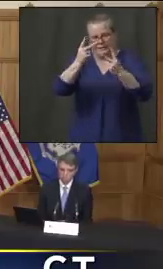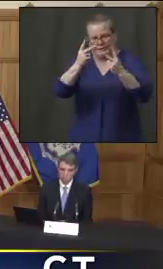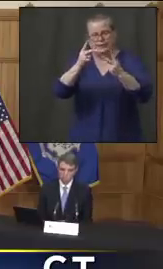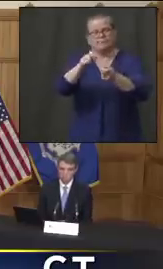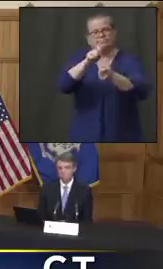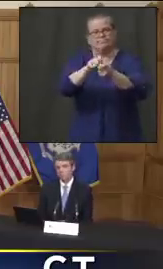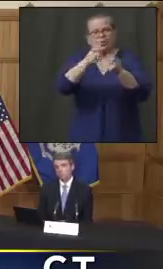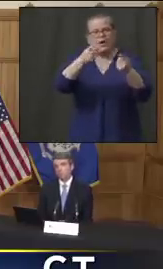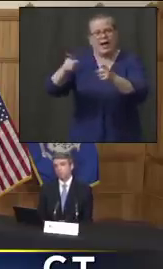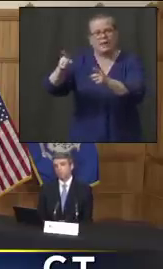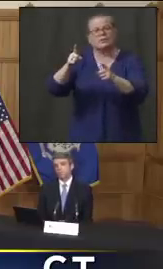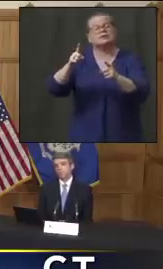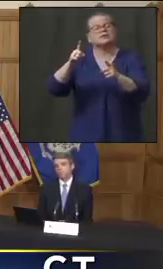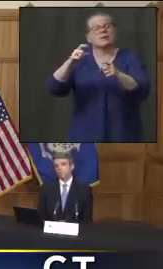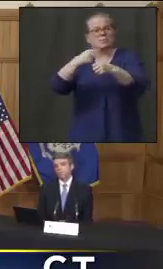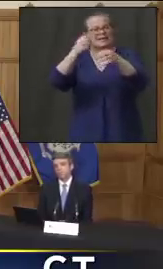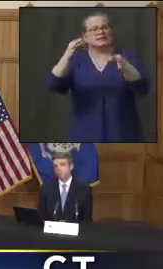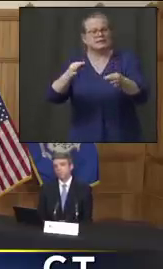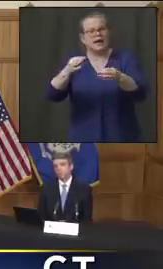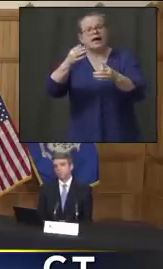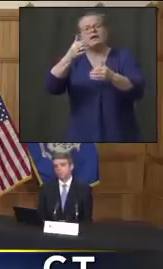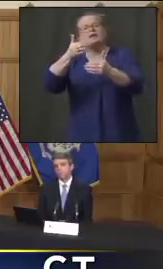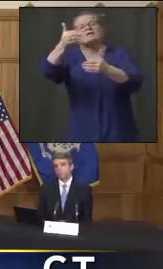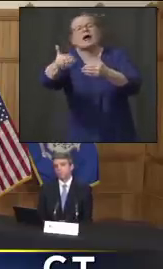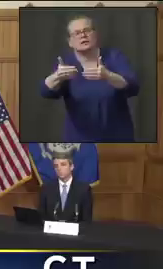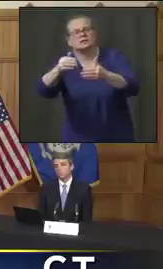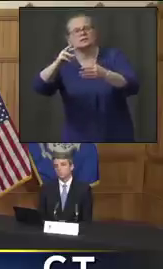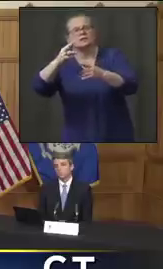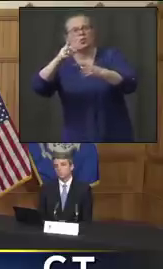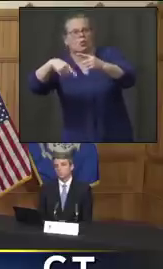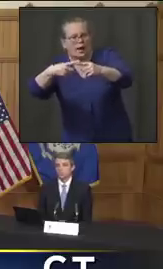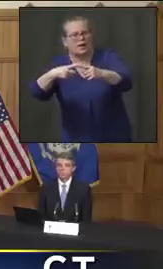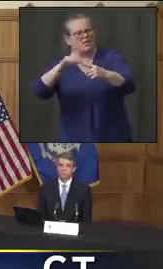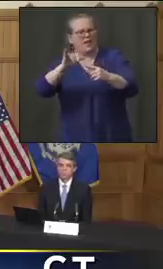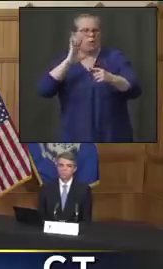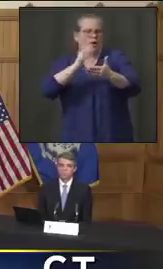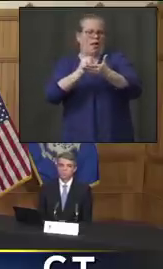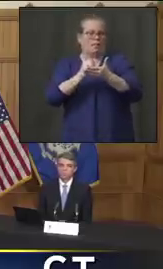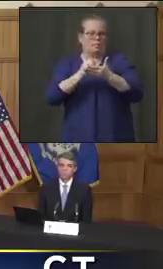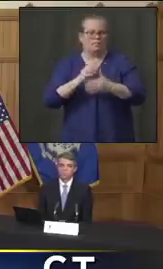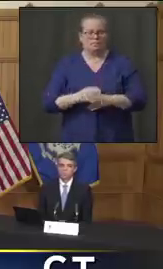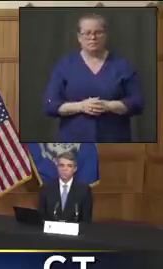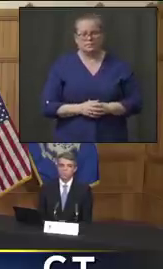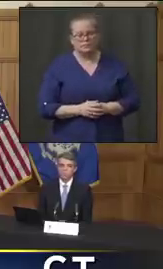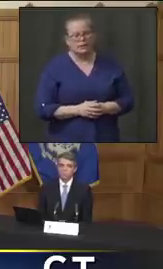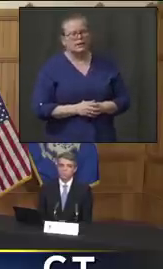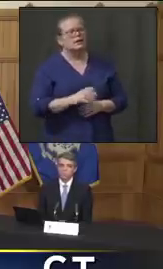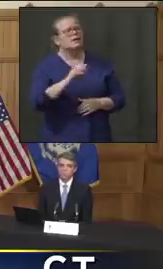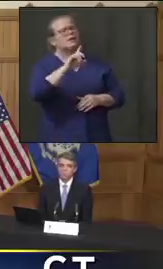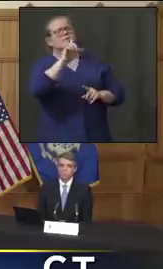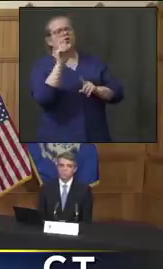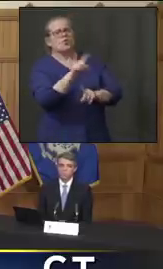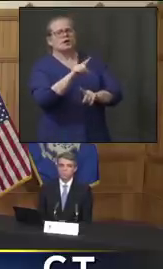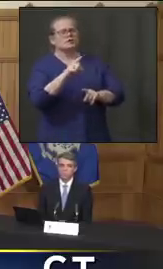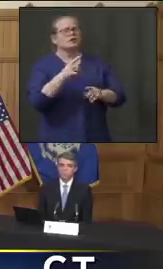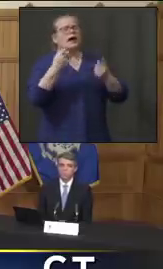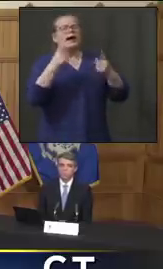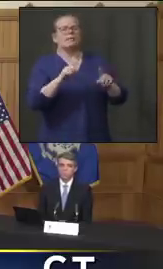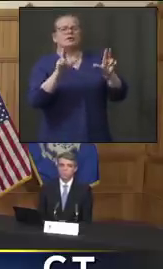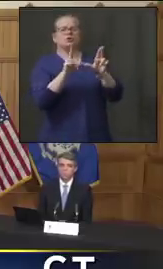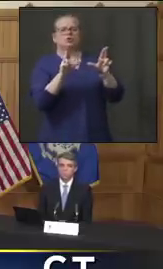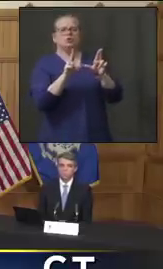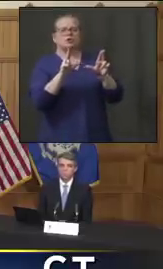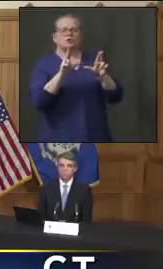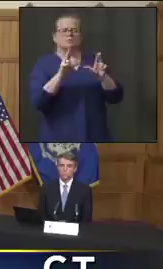And one last question. I was on a call today with some union members, and there was a union leader that represents grocery store